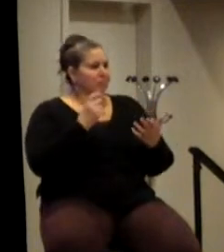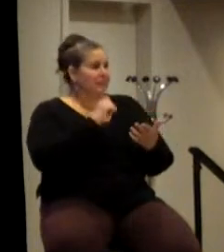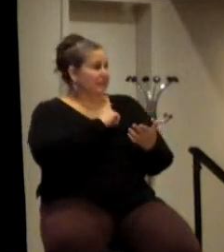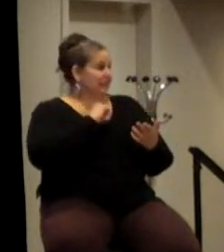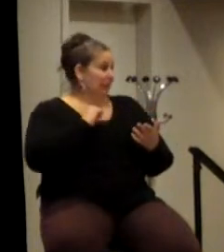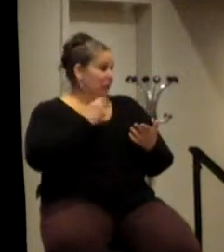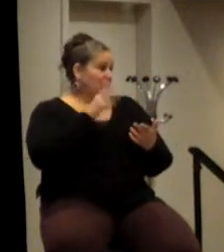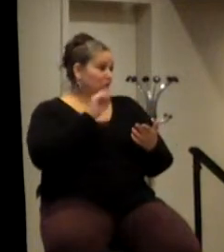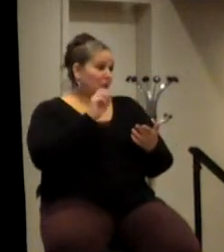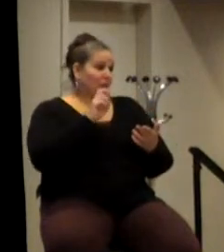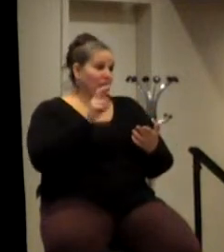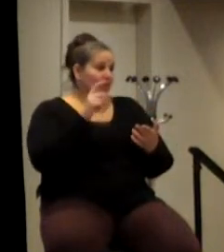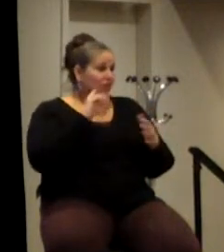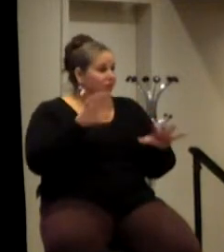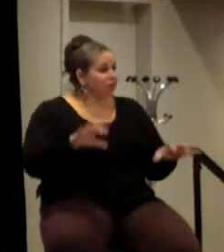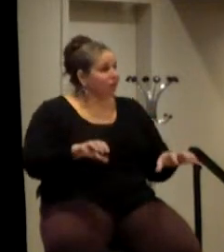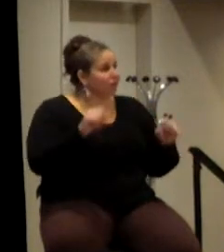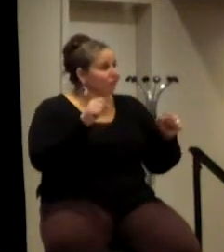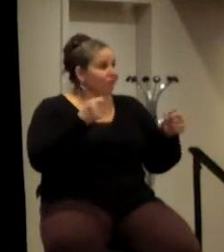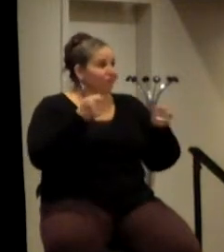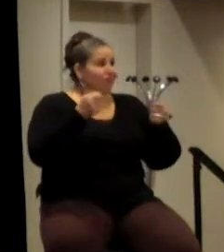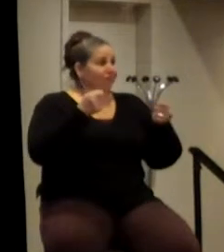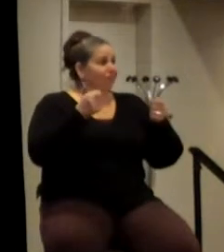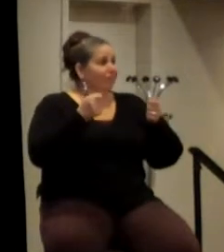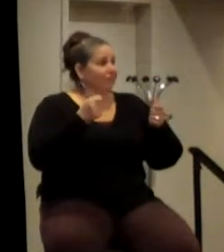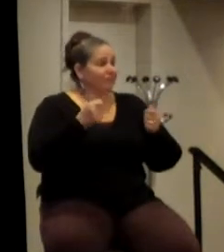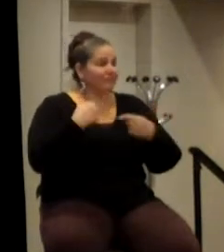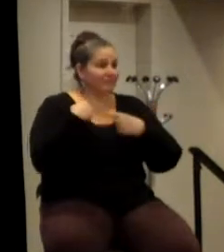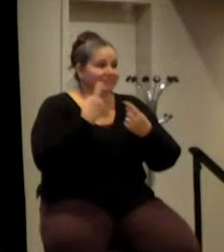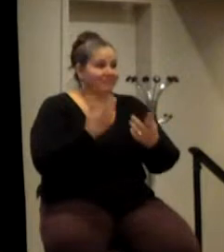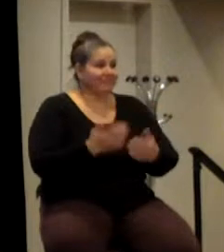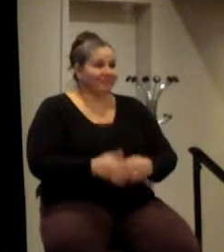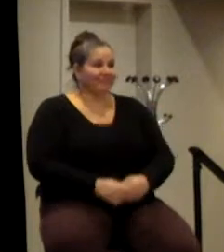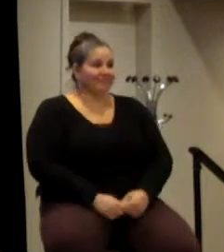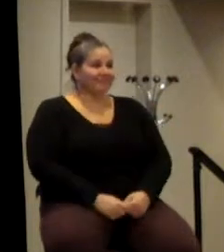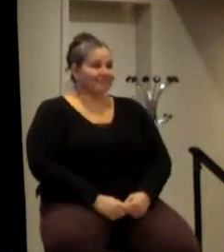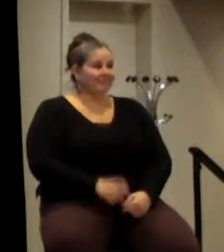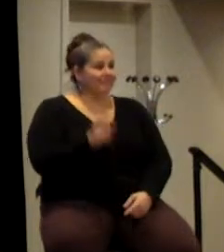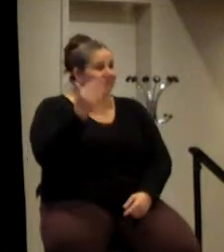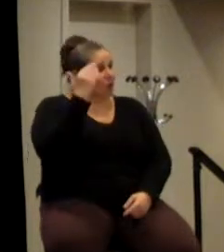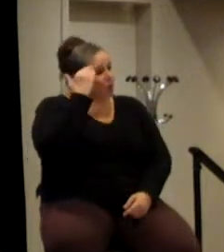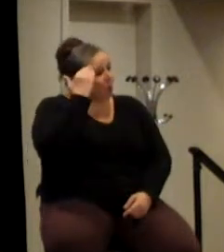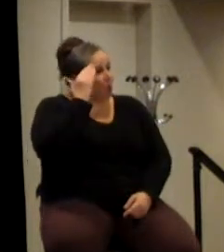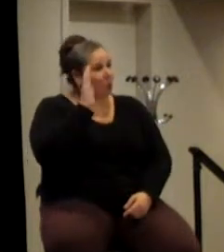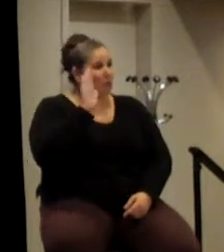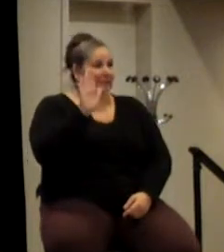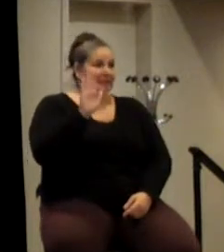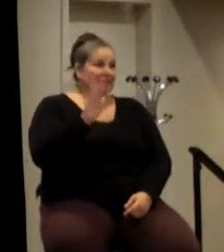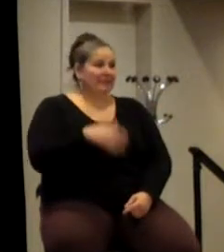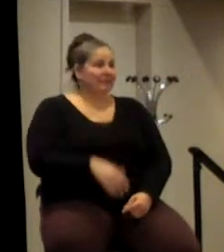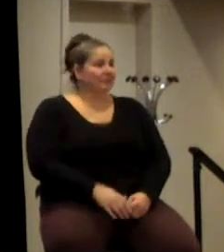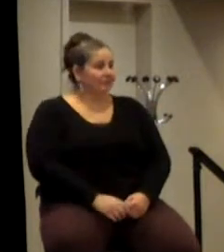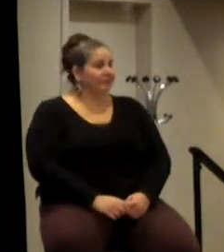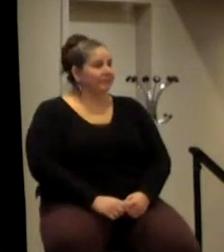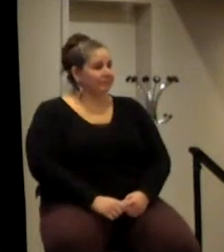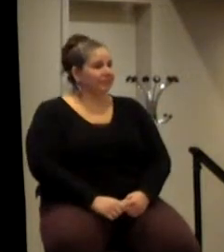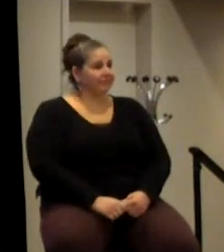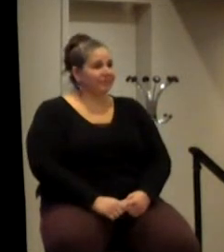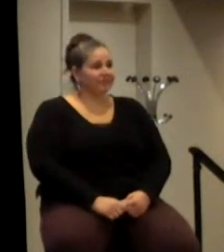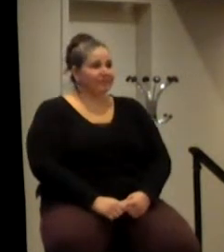and he knows his conference. The president has put forward a plan. The